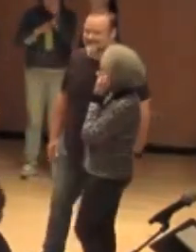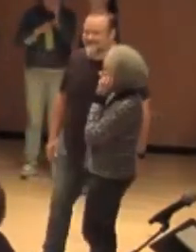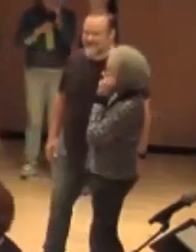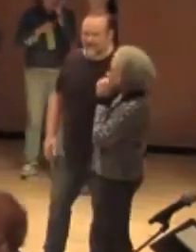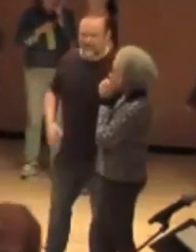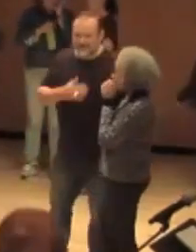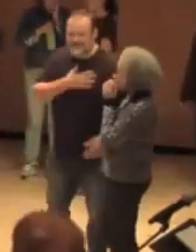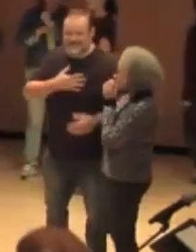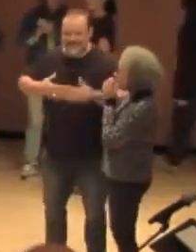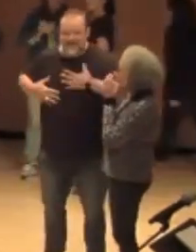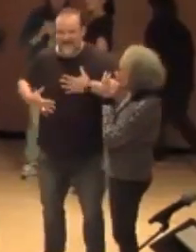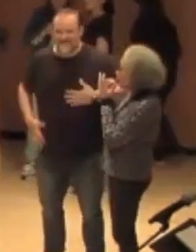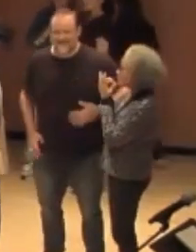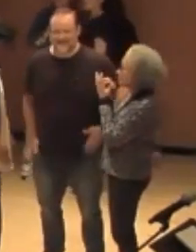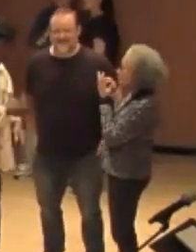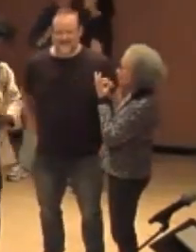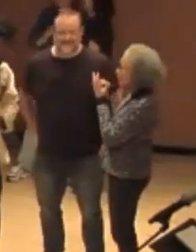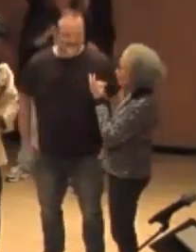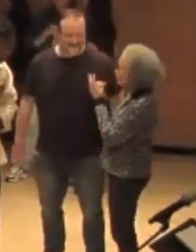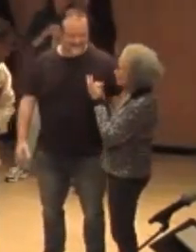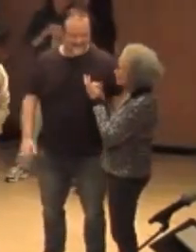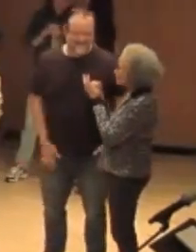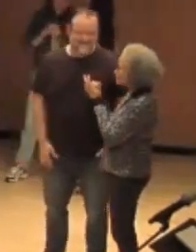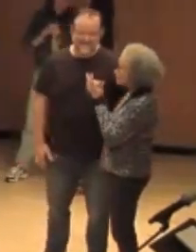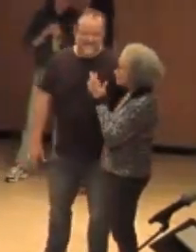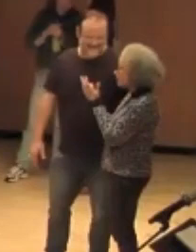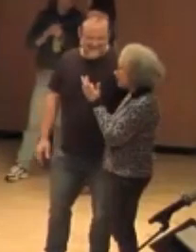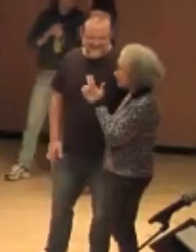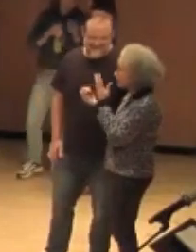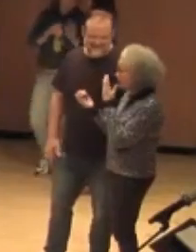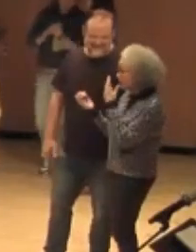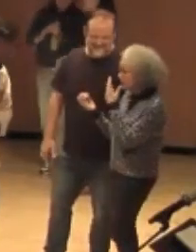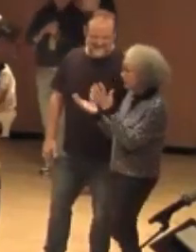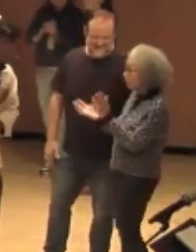path what so that